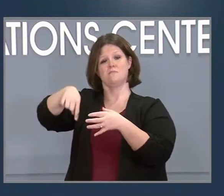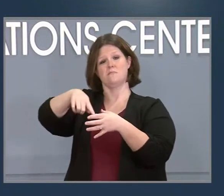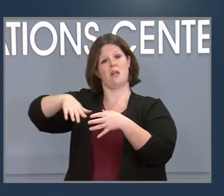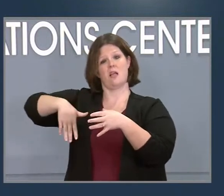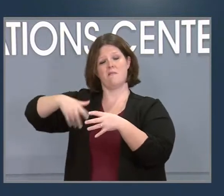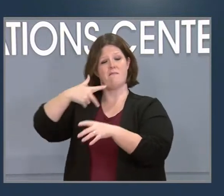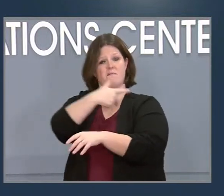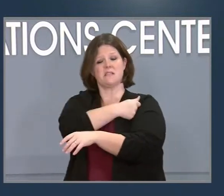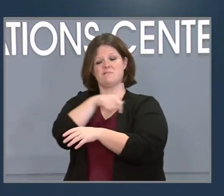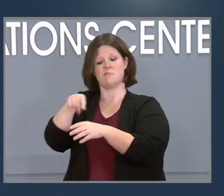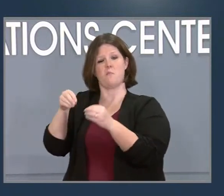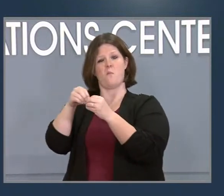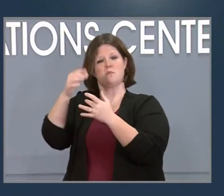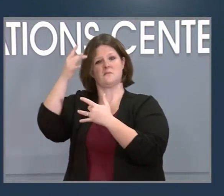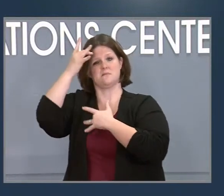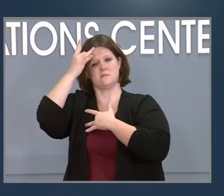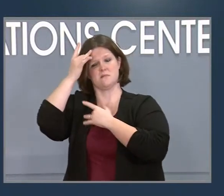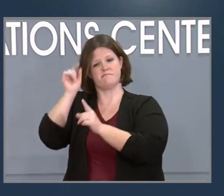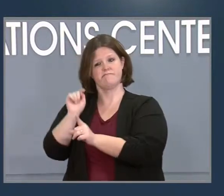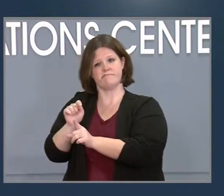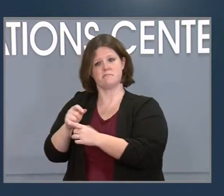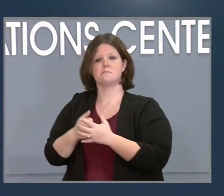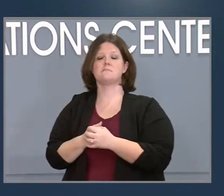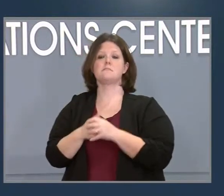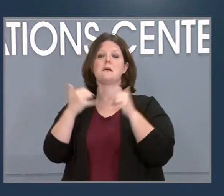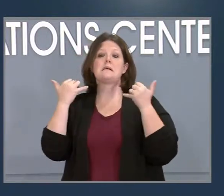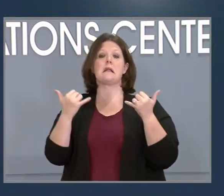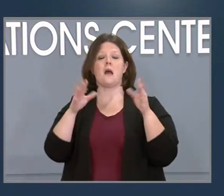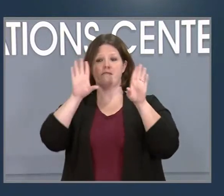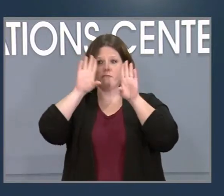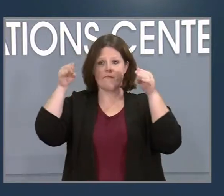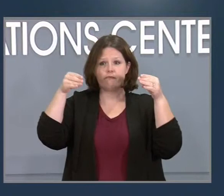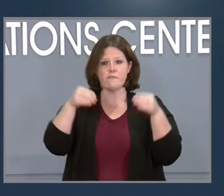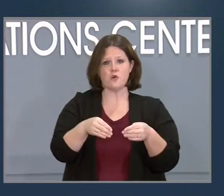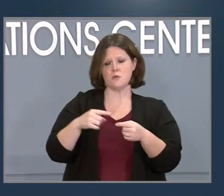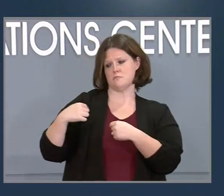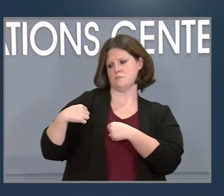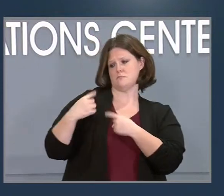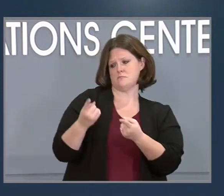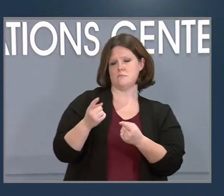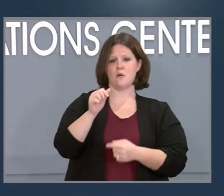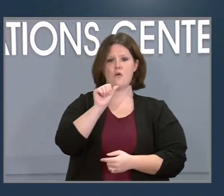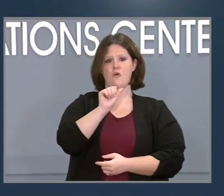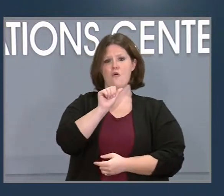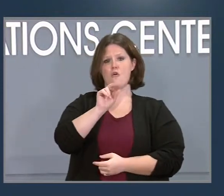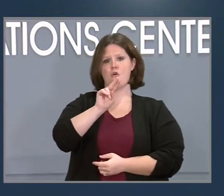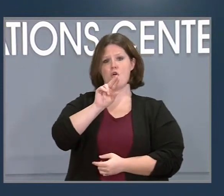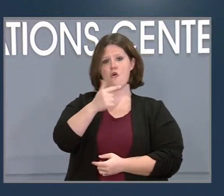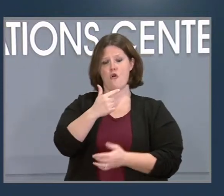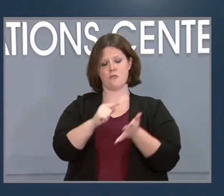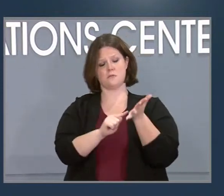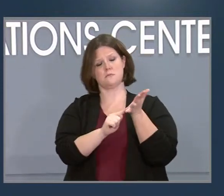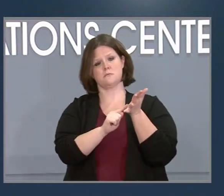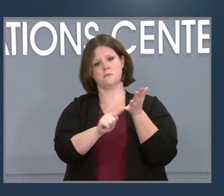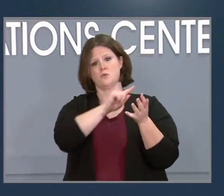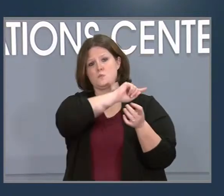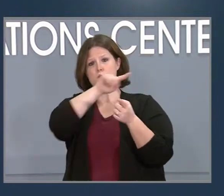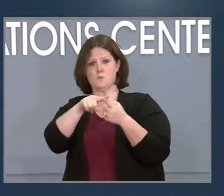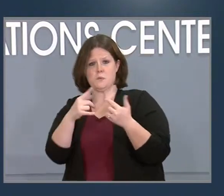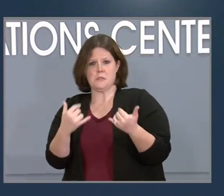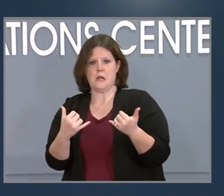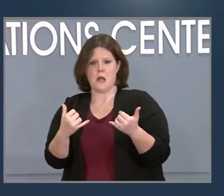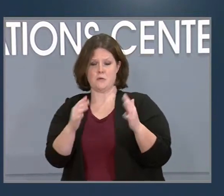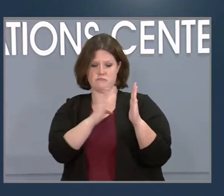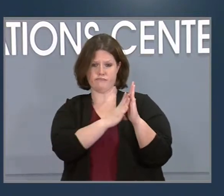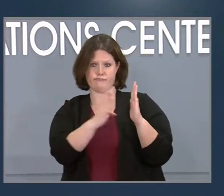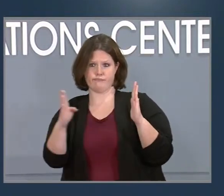in and look at just the last few weeks for our cases. On this graph, we're looking at cases from the end of August through today, and you can see